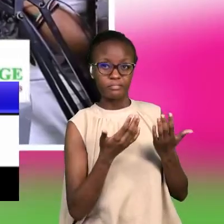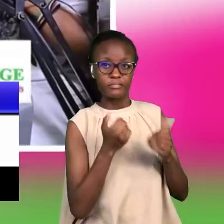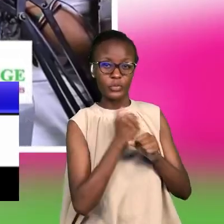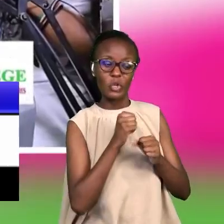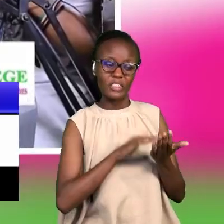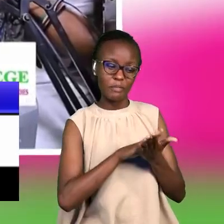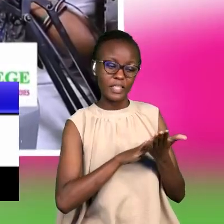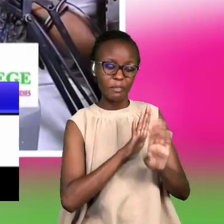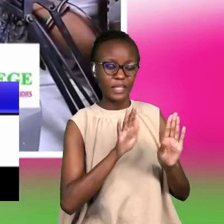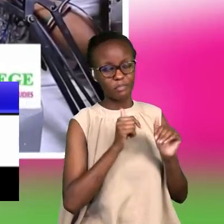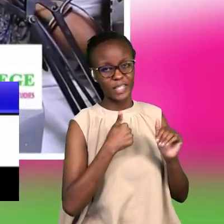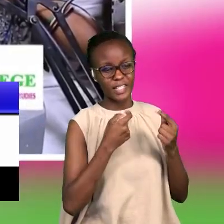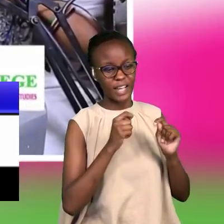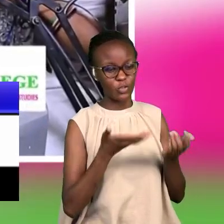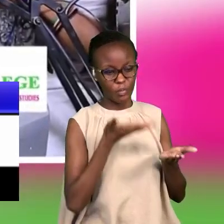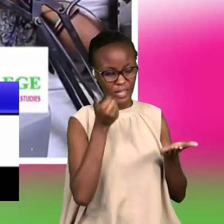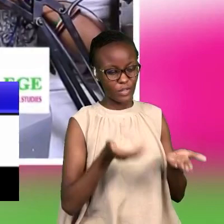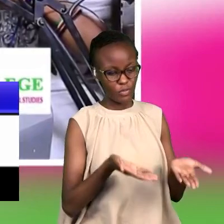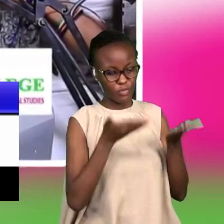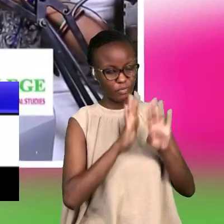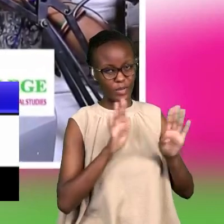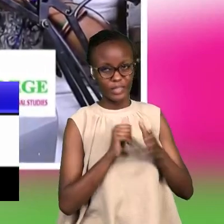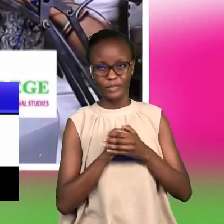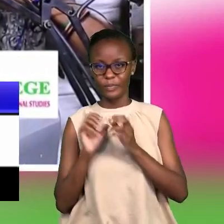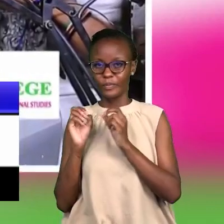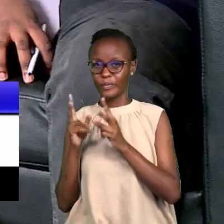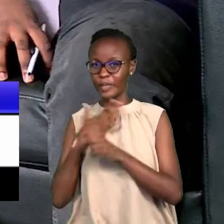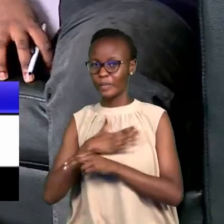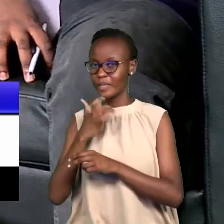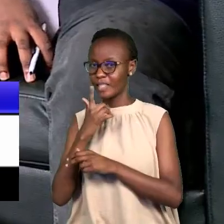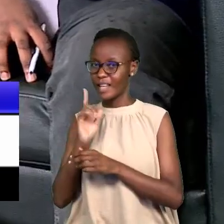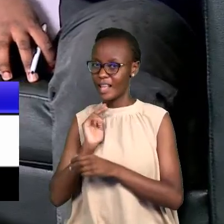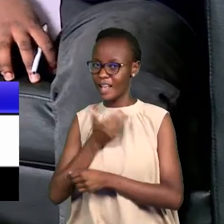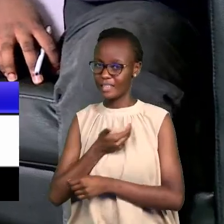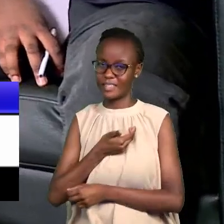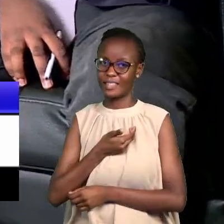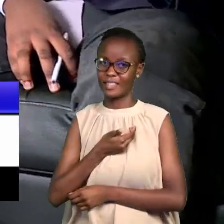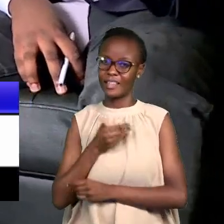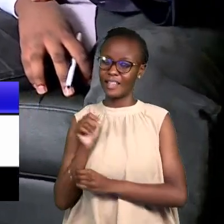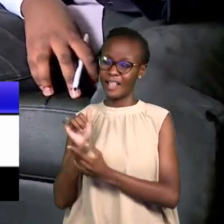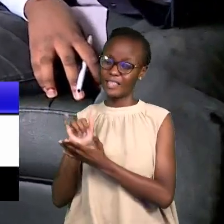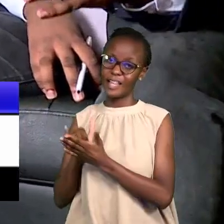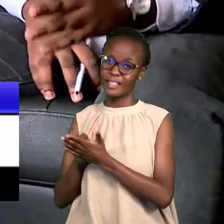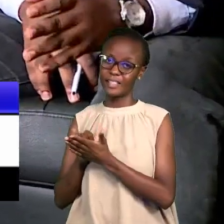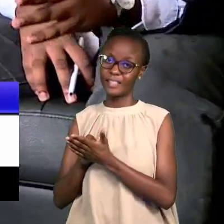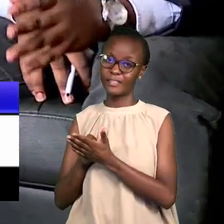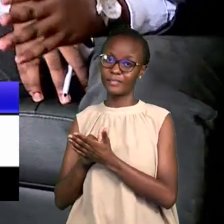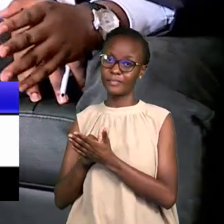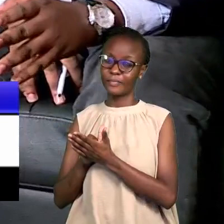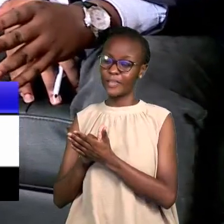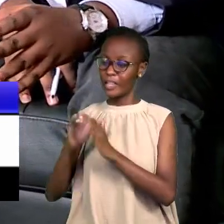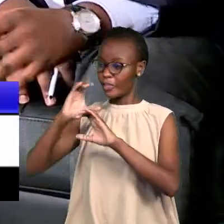those. I'll do a bit better of that. Thank you, Mr. Mufaka. Yes. You'll sign out for us. That's your camera. You can tell them that, you can tell the audience